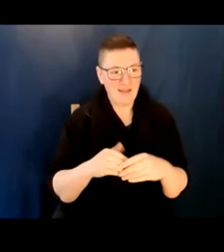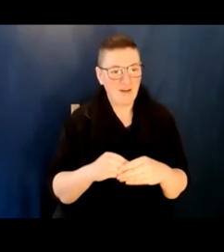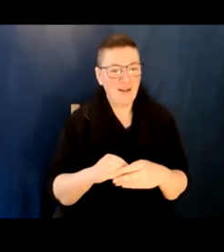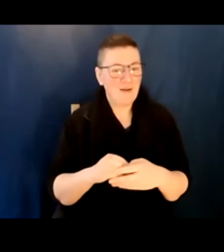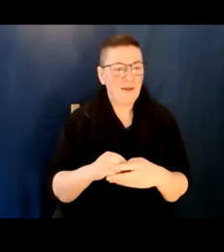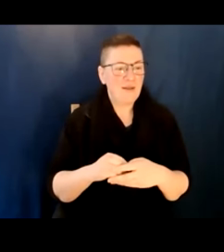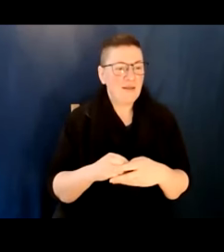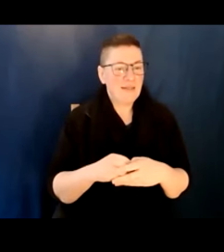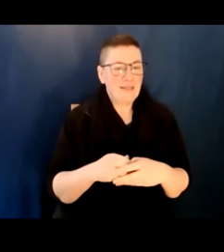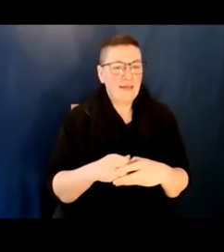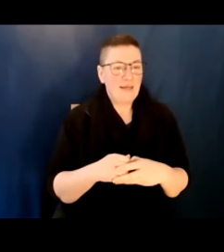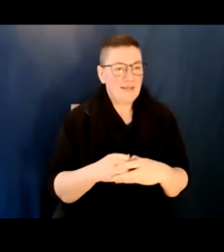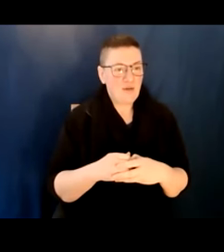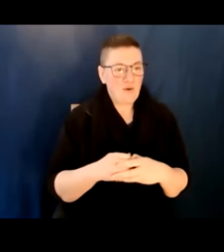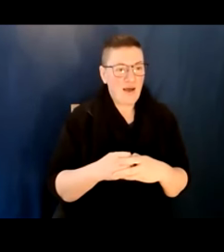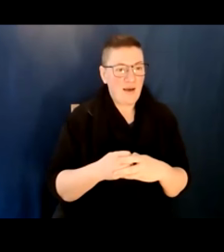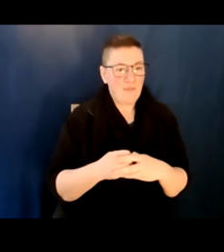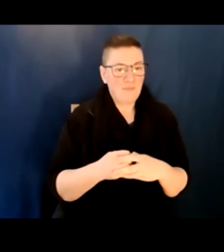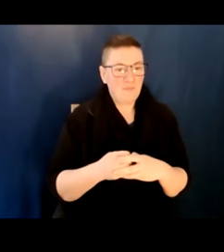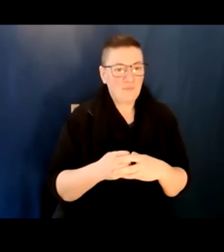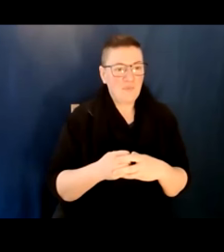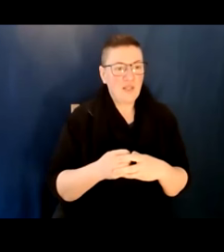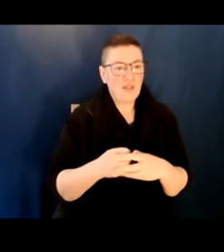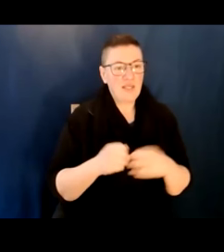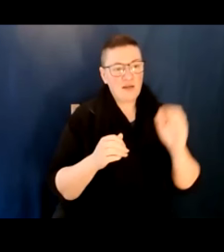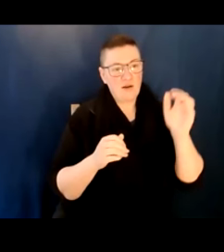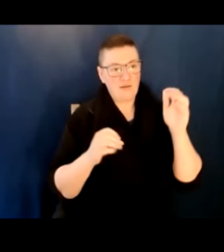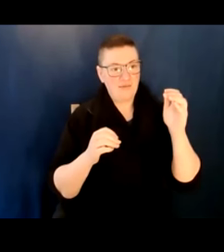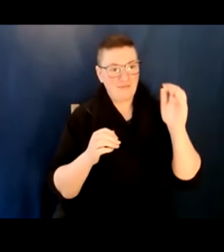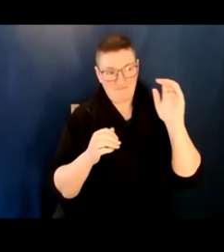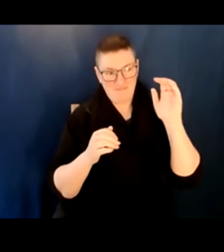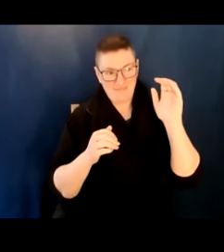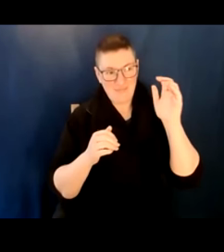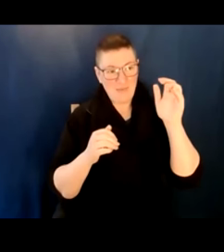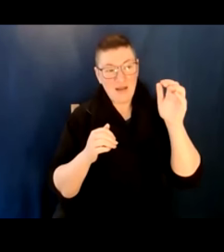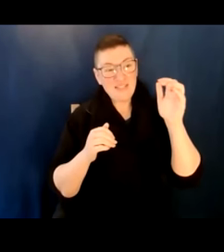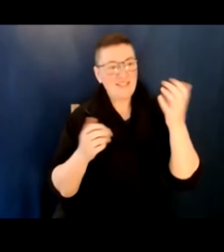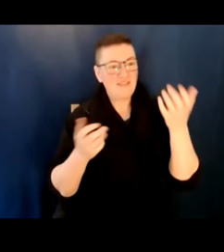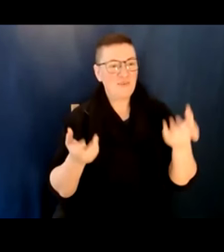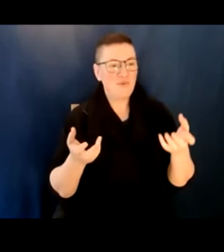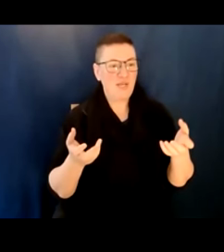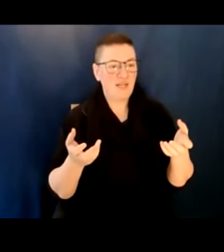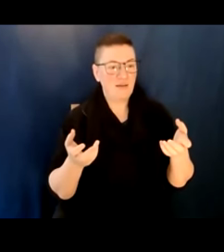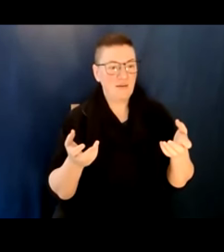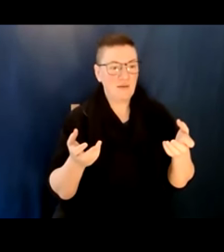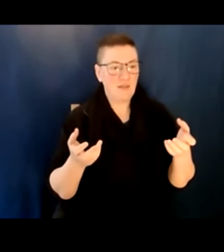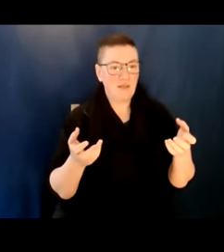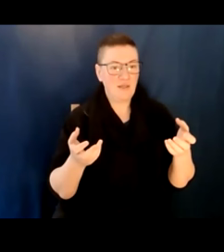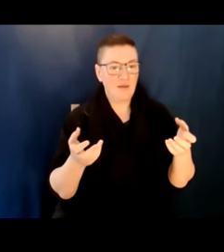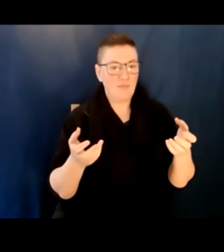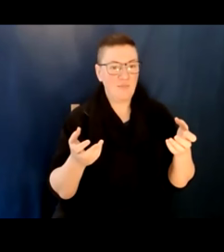about a little later. So these are, I mean, obviously the difference between